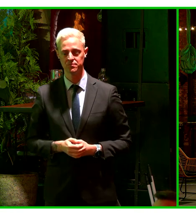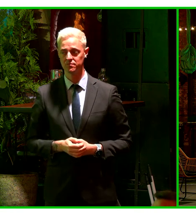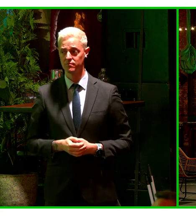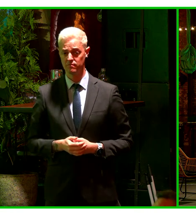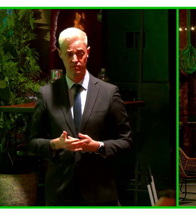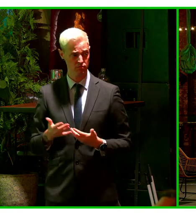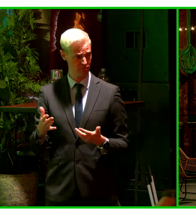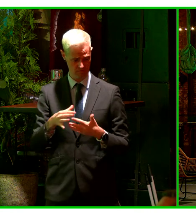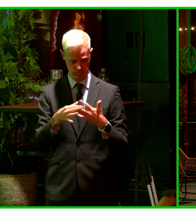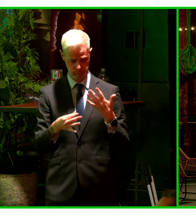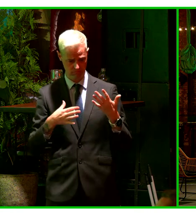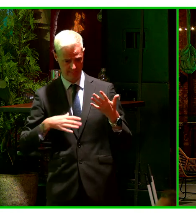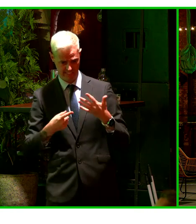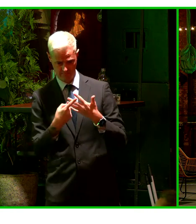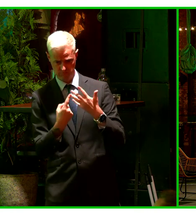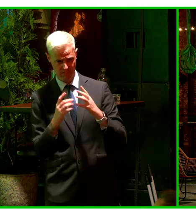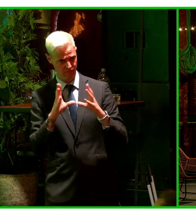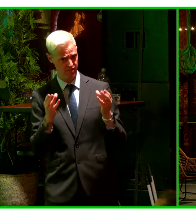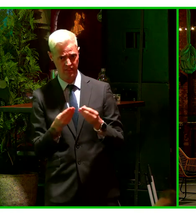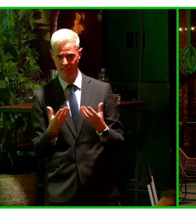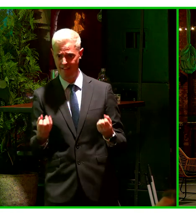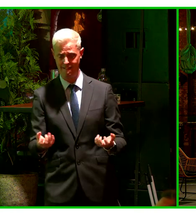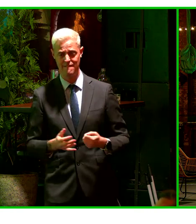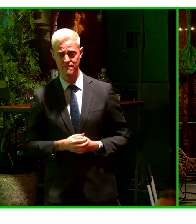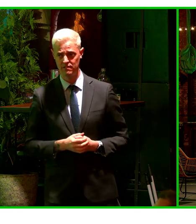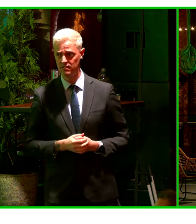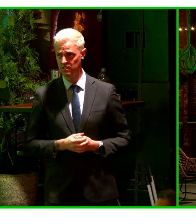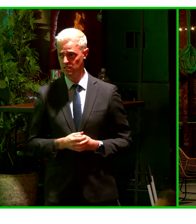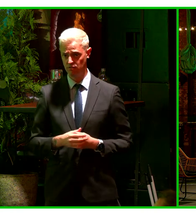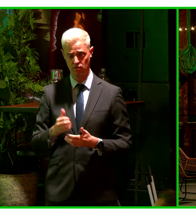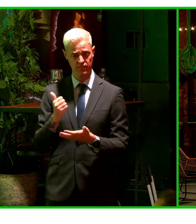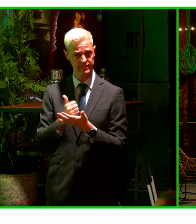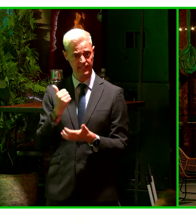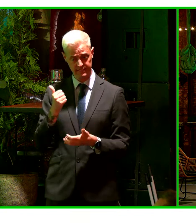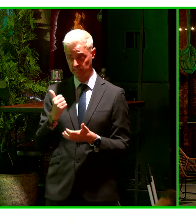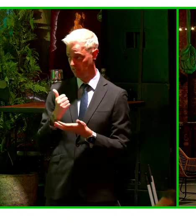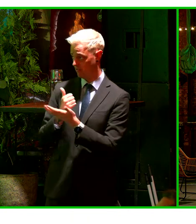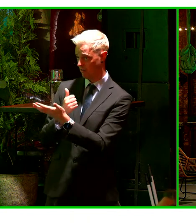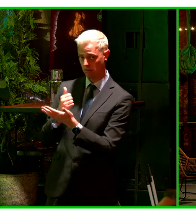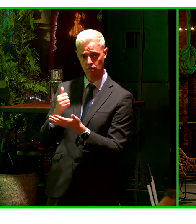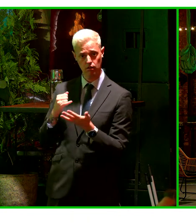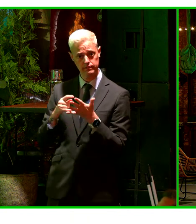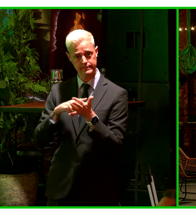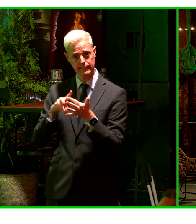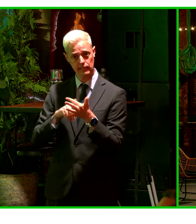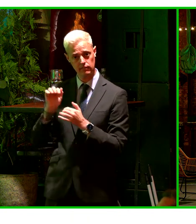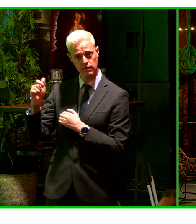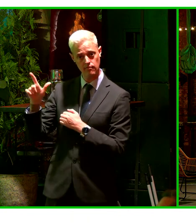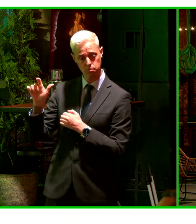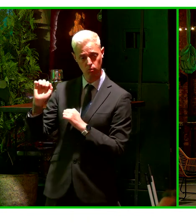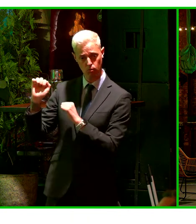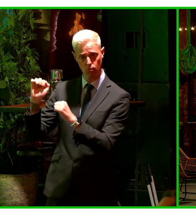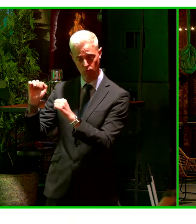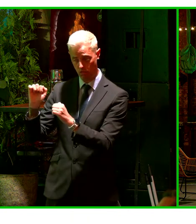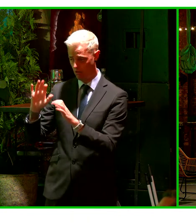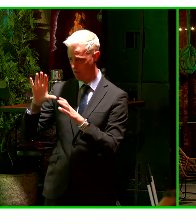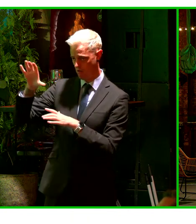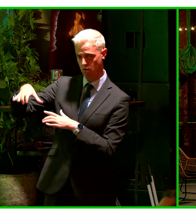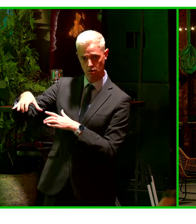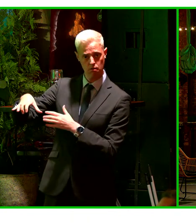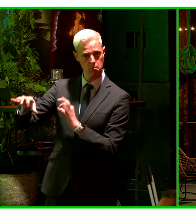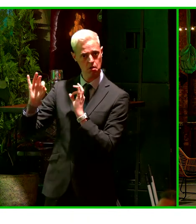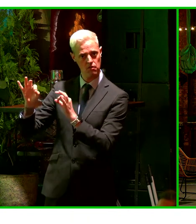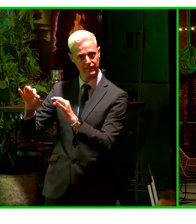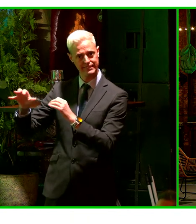got all the assets here. We've got the geography that will allow Steve to do what he's doing there, but also the hydrogen project that you might